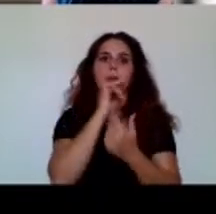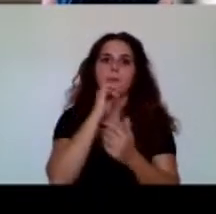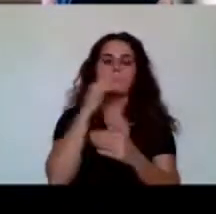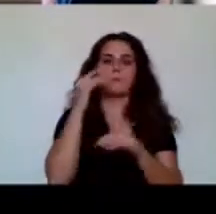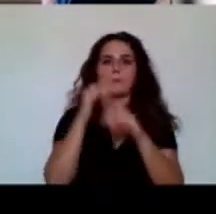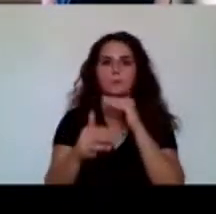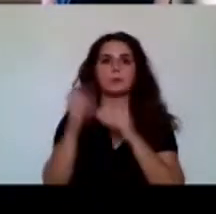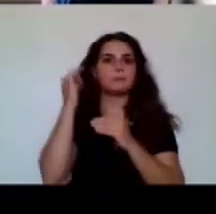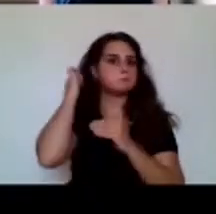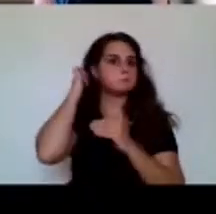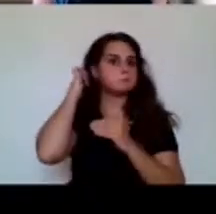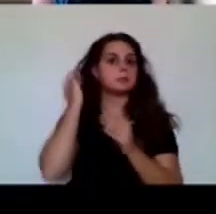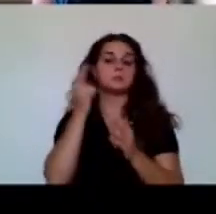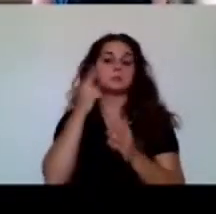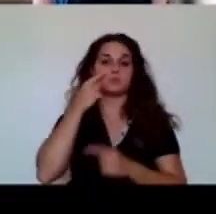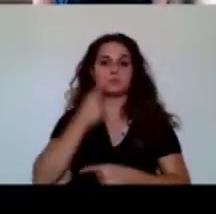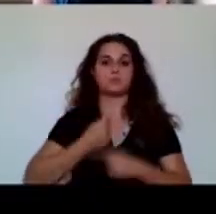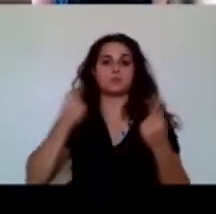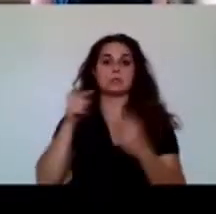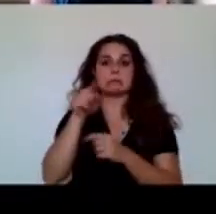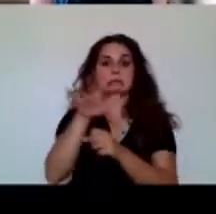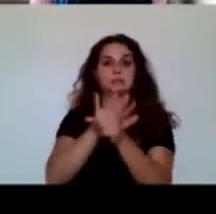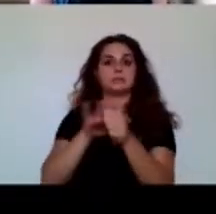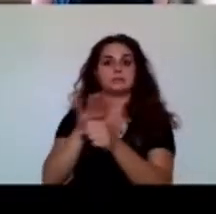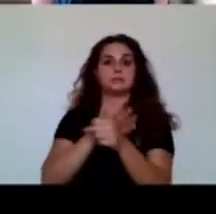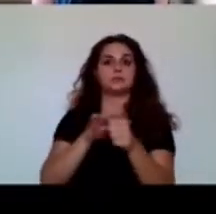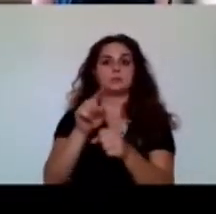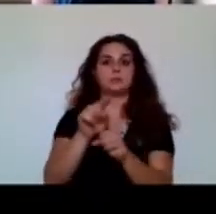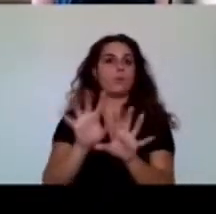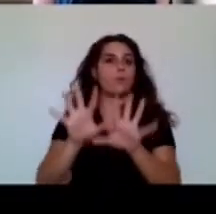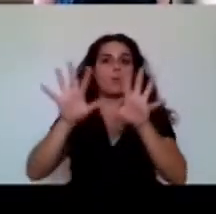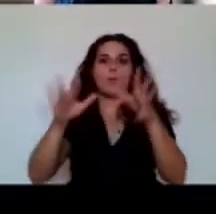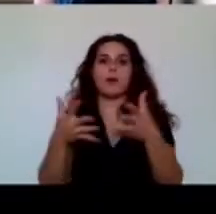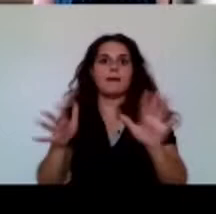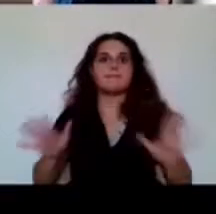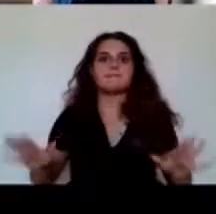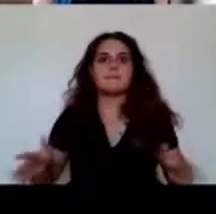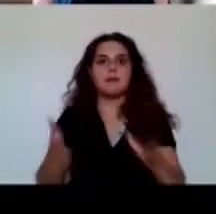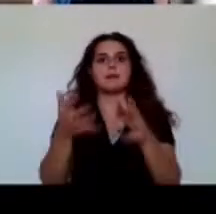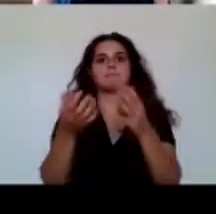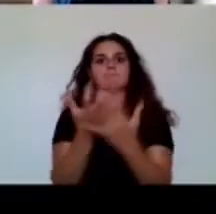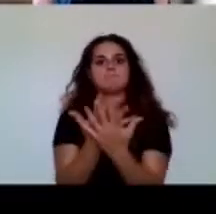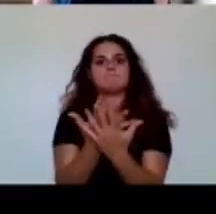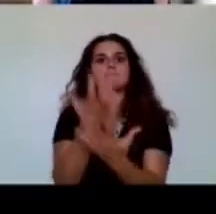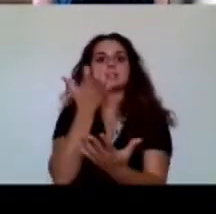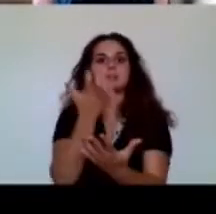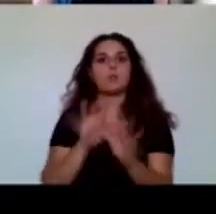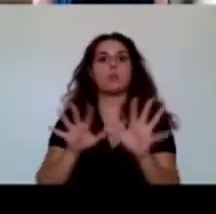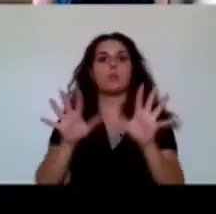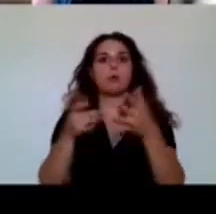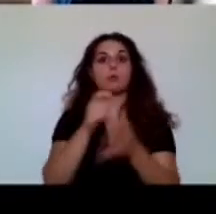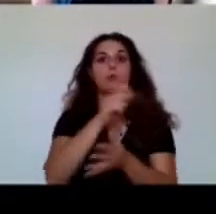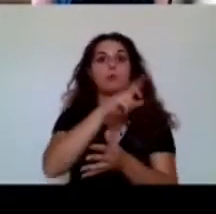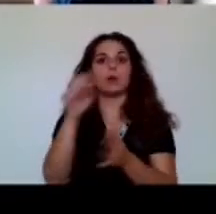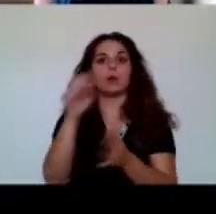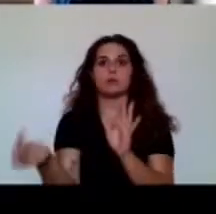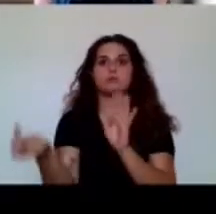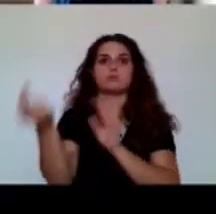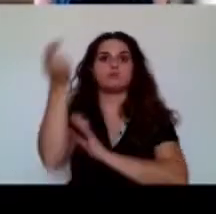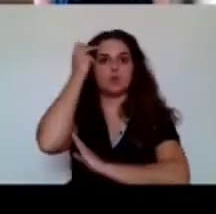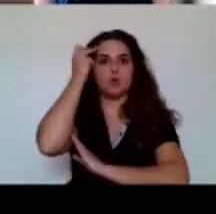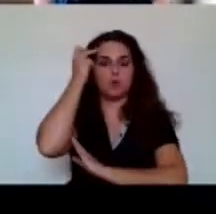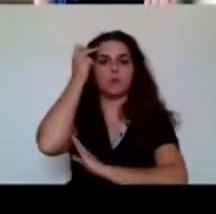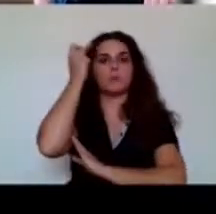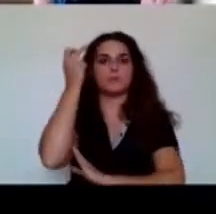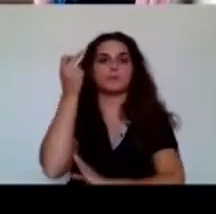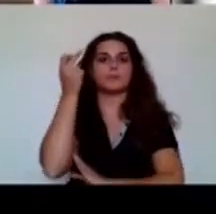And just to show you here, in this case, any input that's active around the time that this error comes in is thought